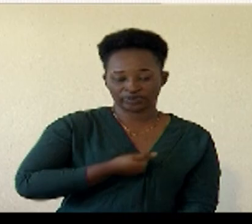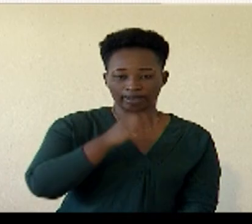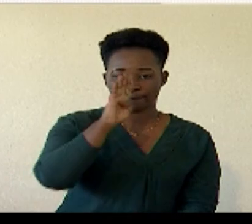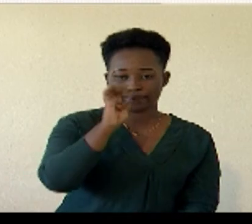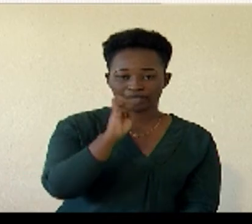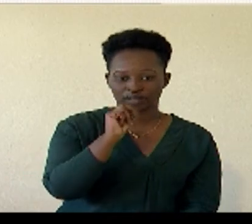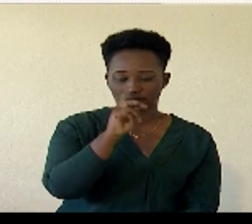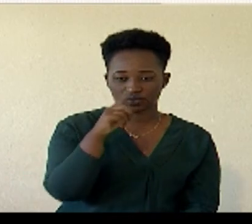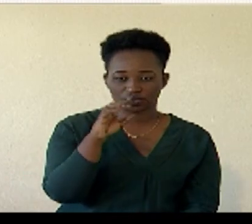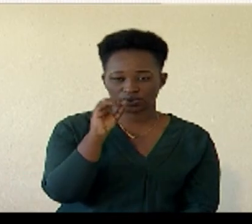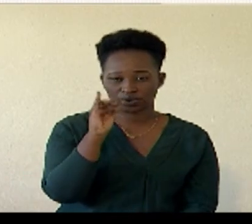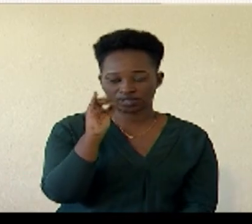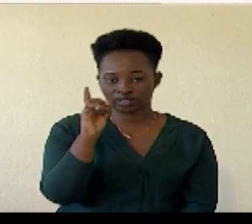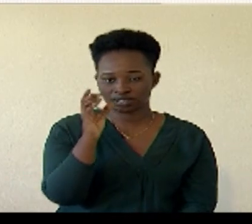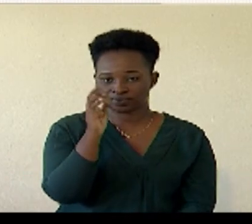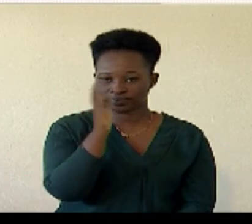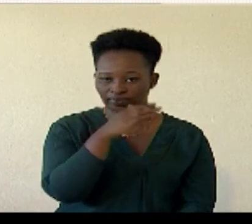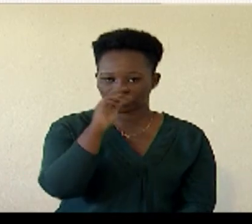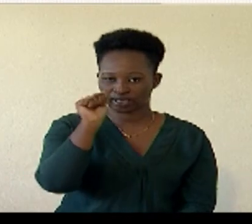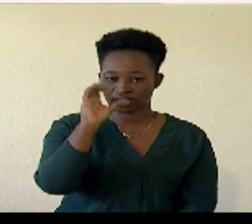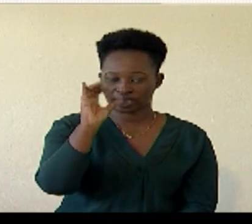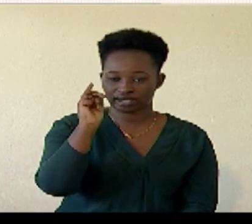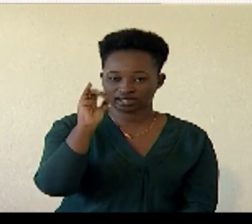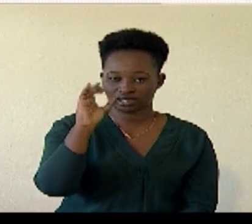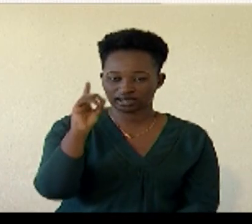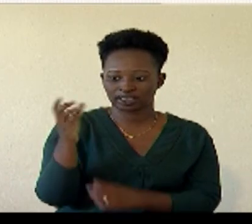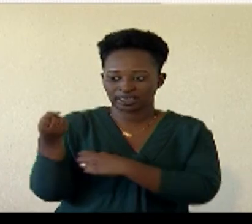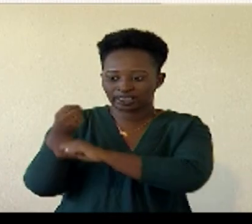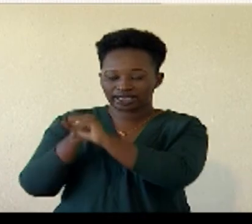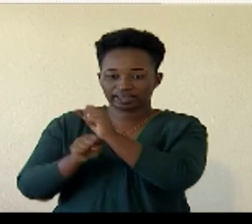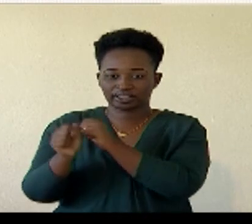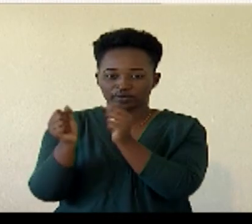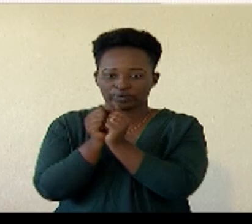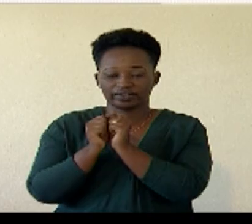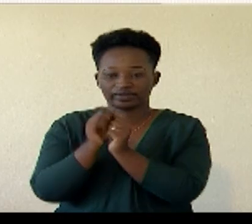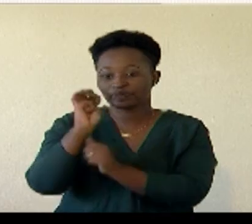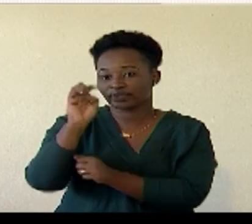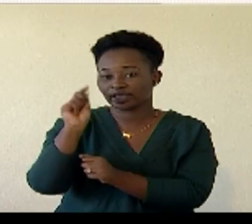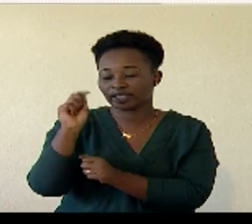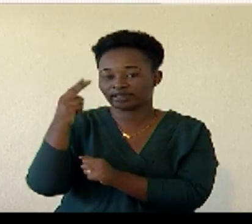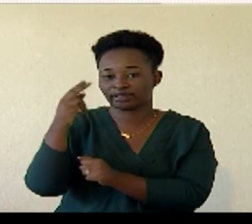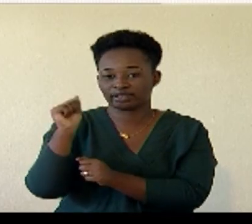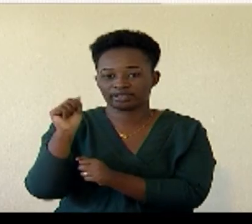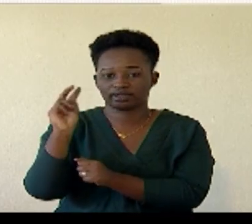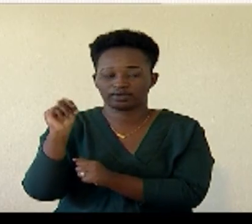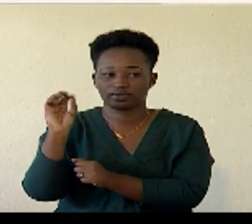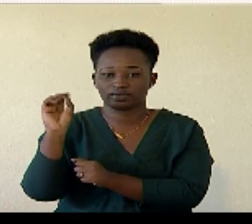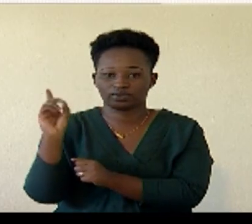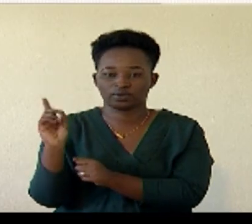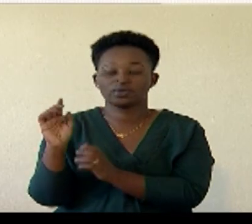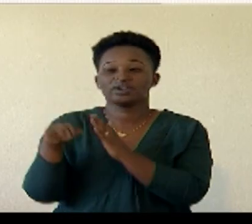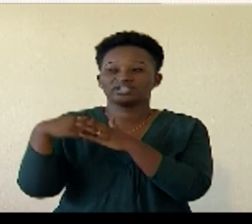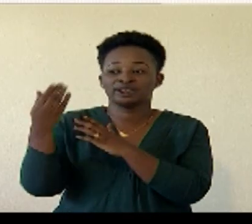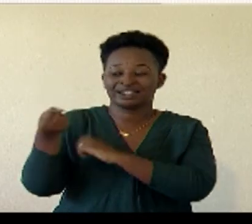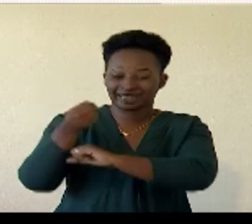presence of hydrogen ions, forming ethyl benzoate. So the reaction is similar. As I said, the reactions